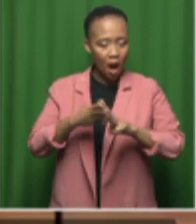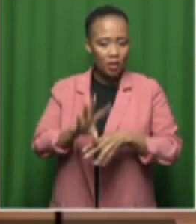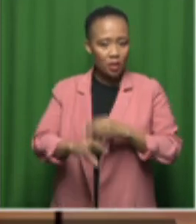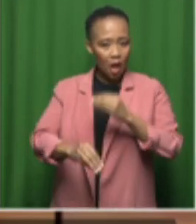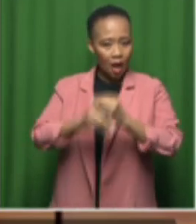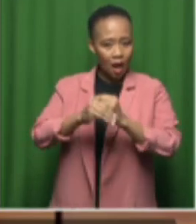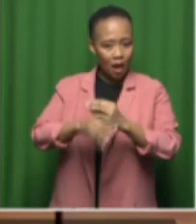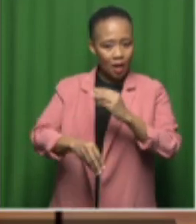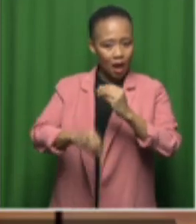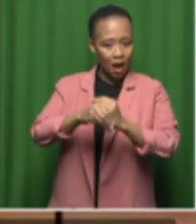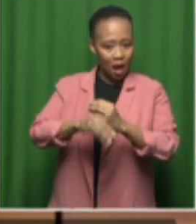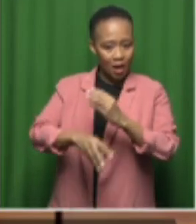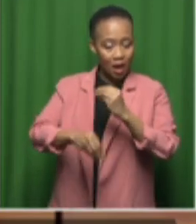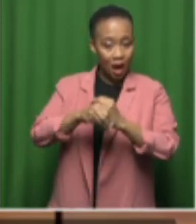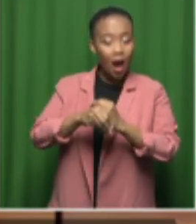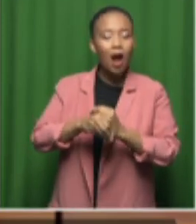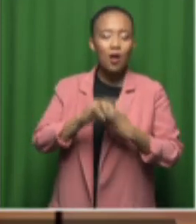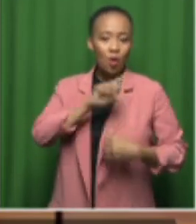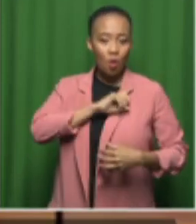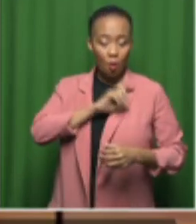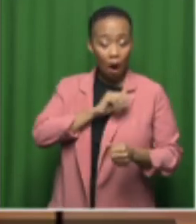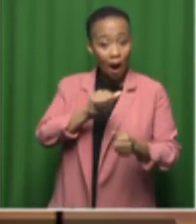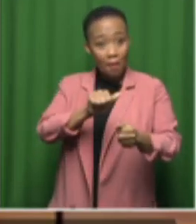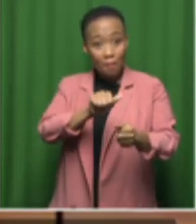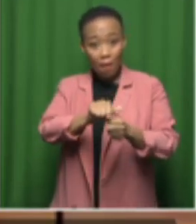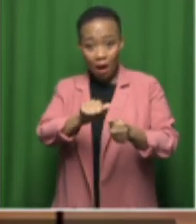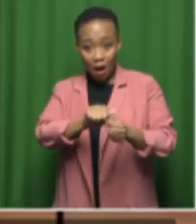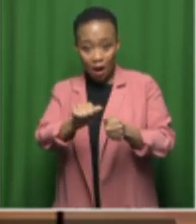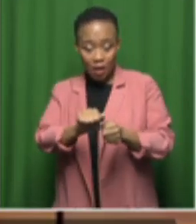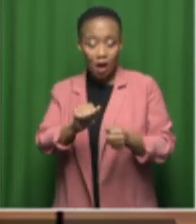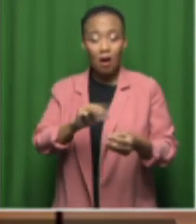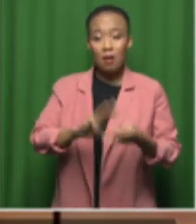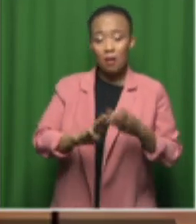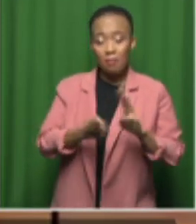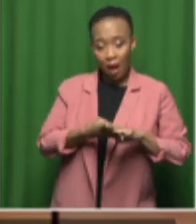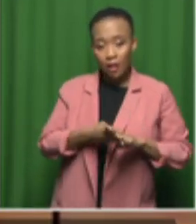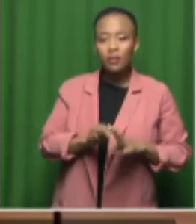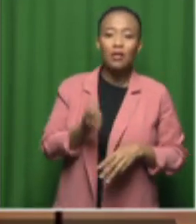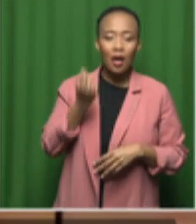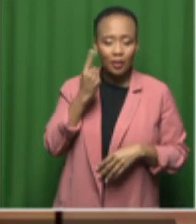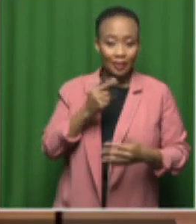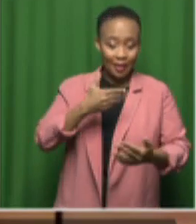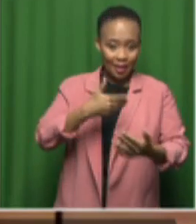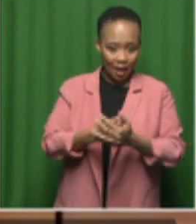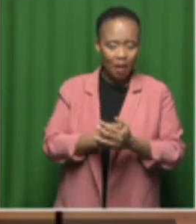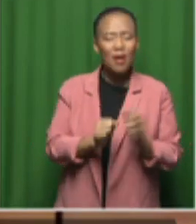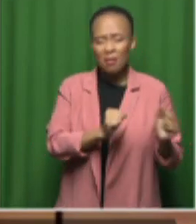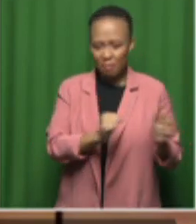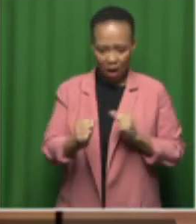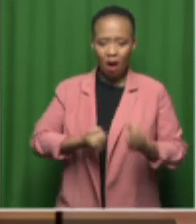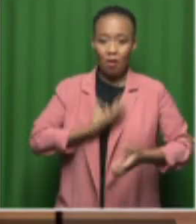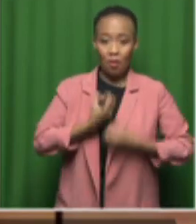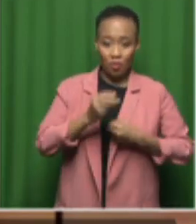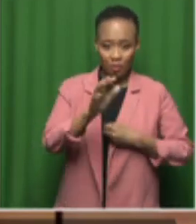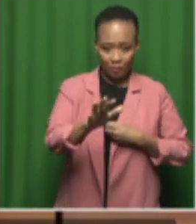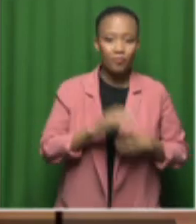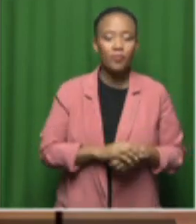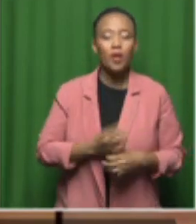bit of mathematics, even though it's still poetry. So, for example, there's a poem